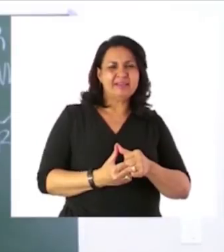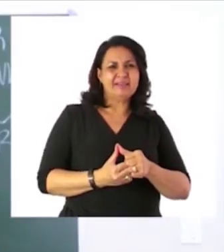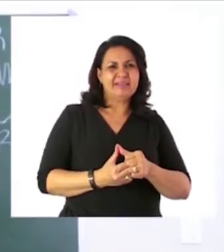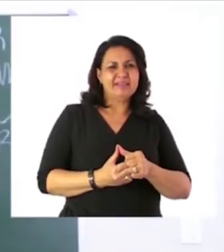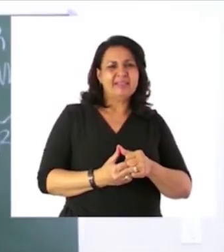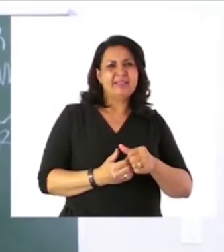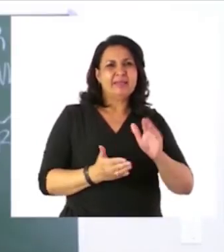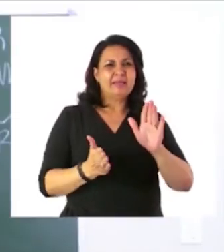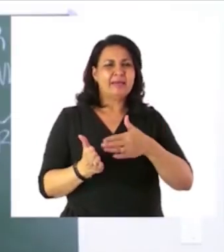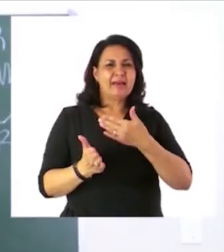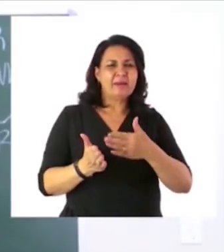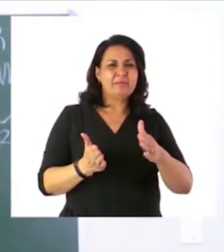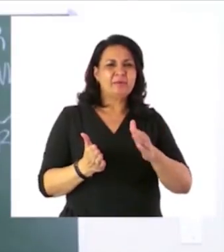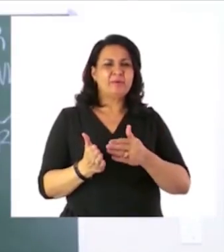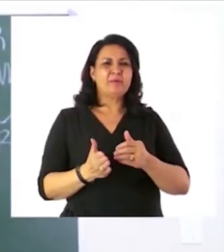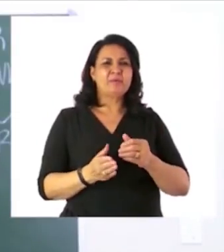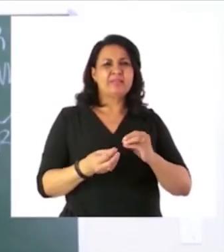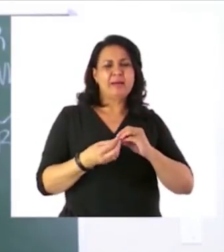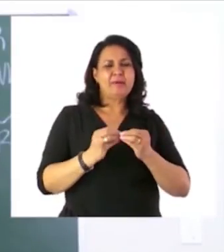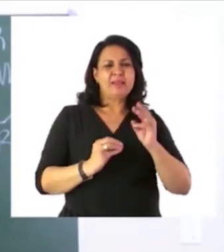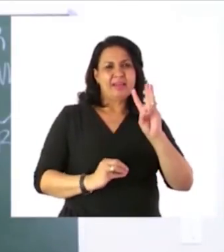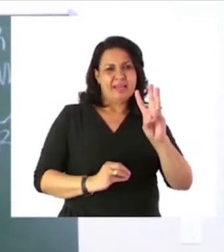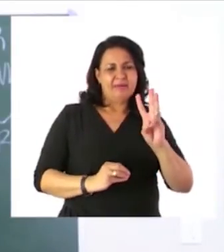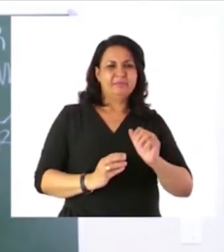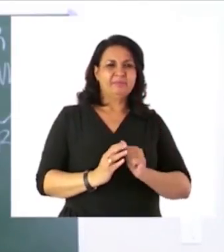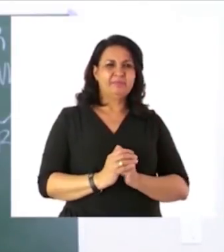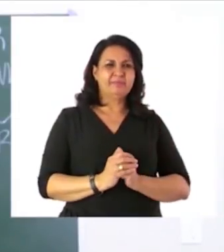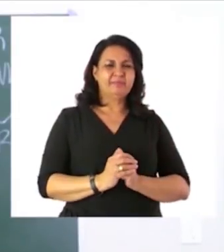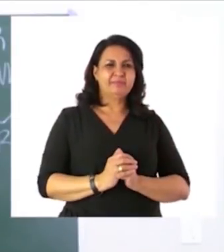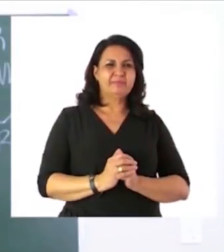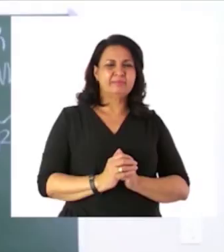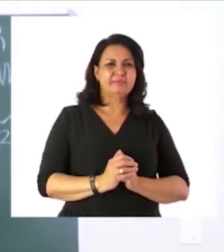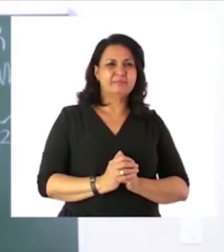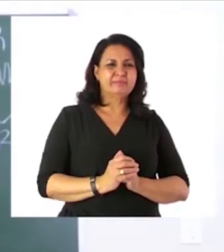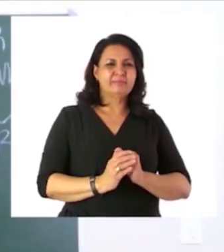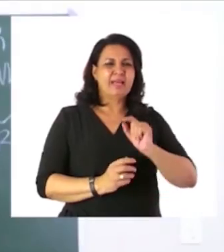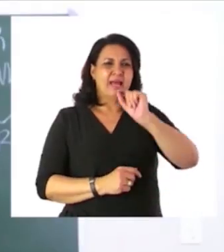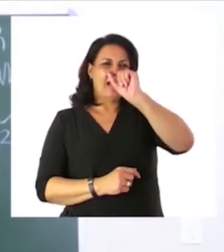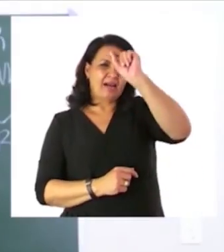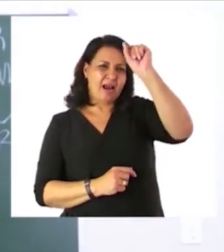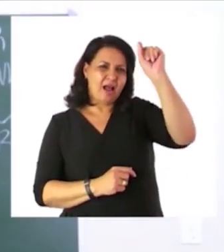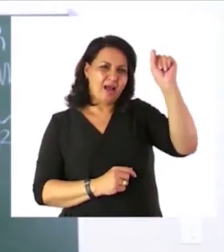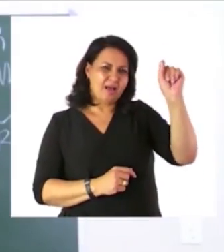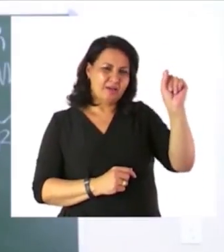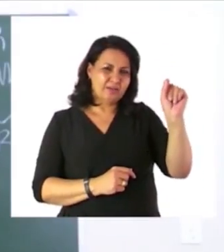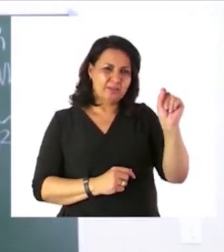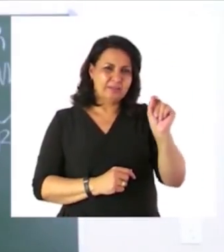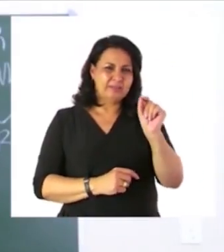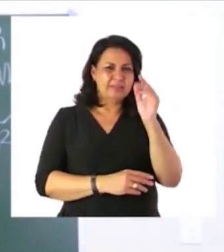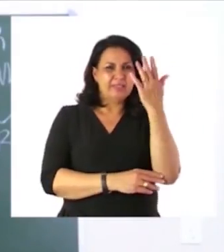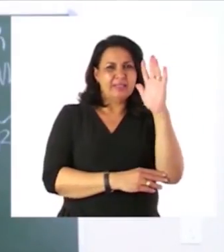the number when we were forming it so it goes as follows around the tree and